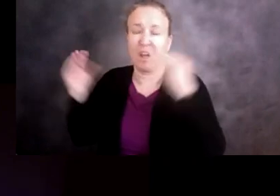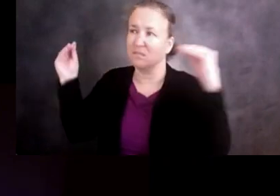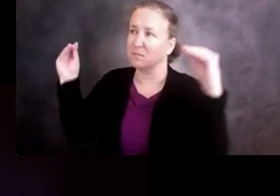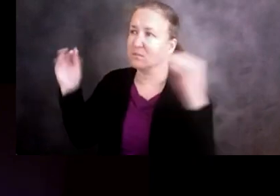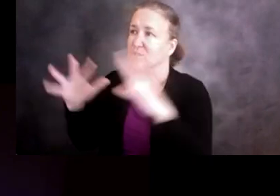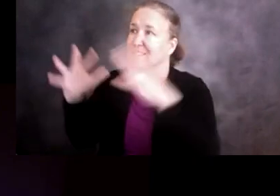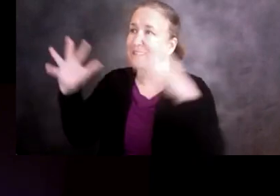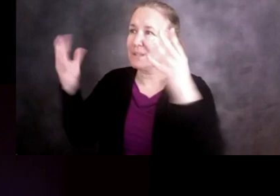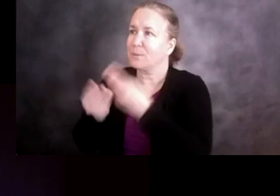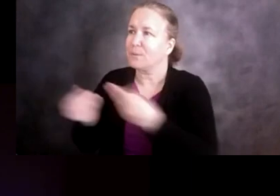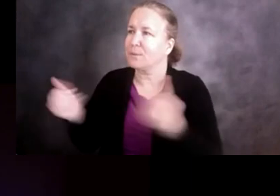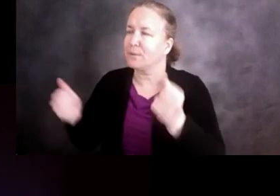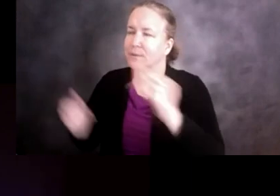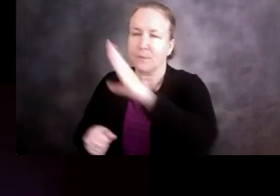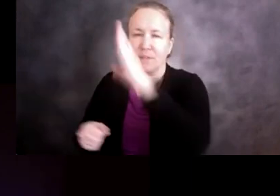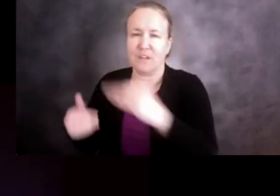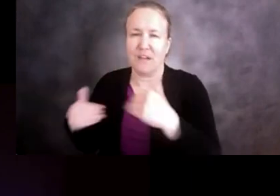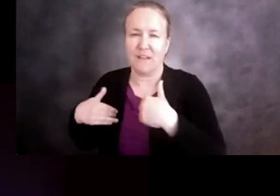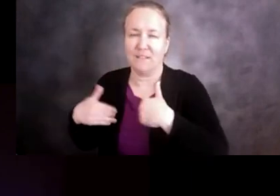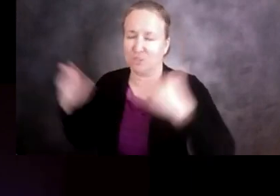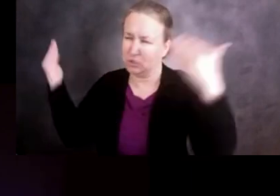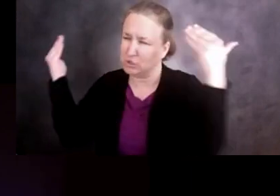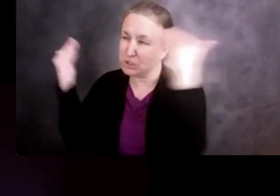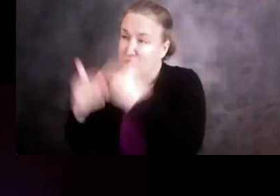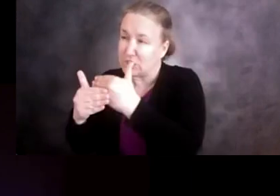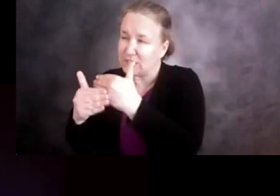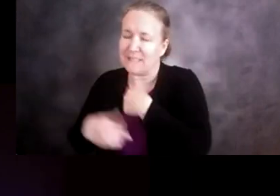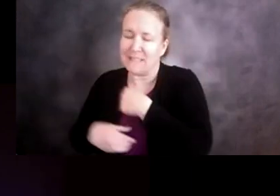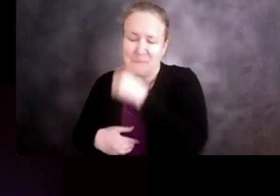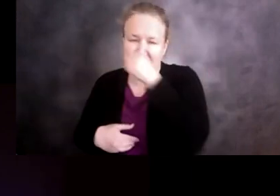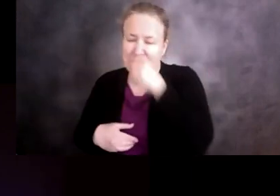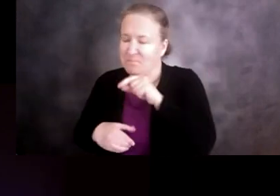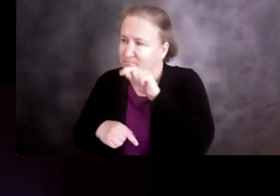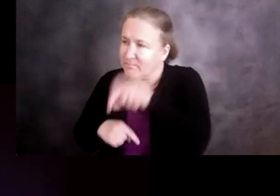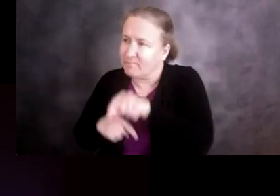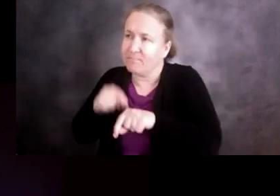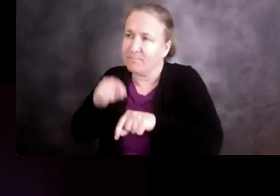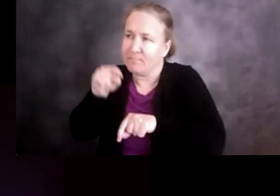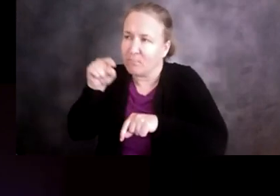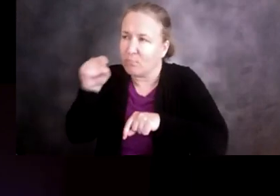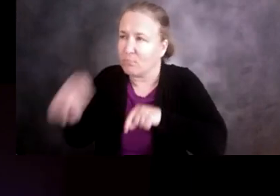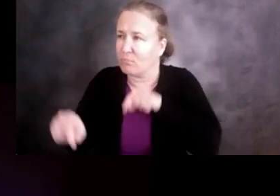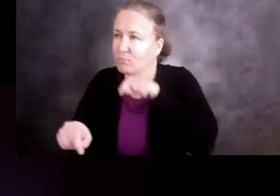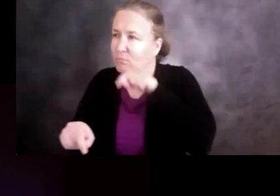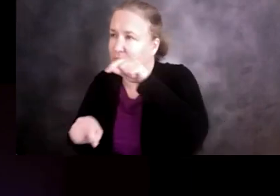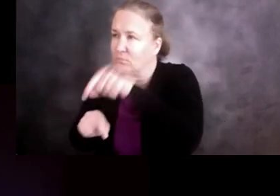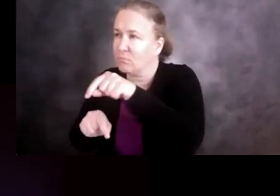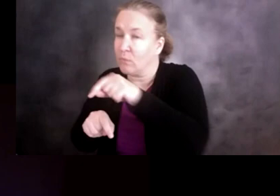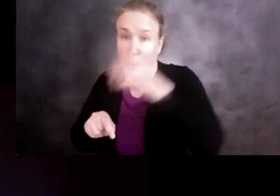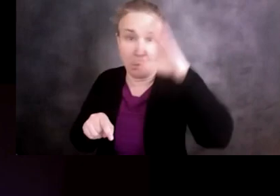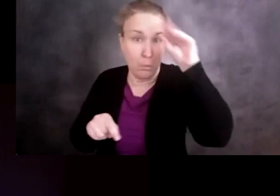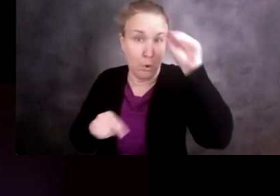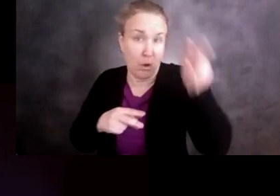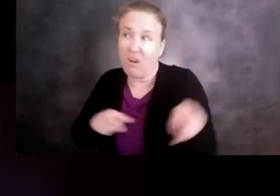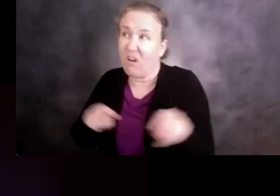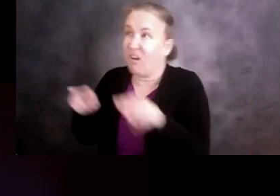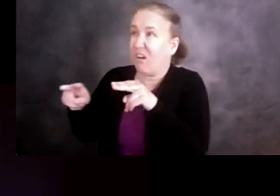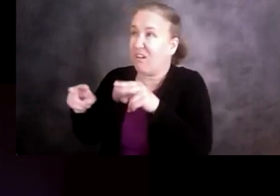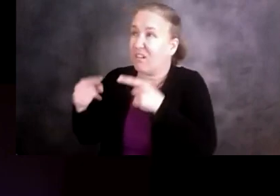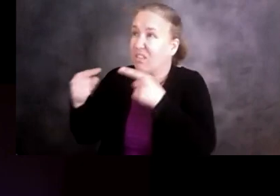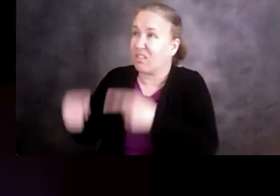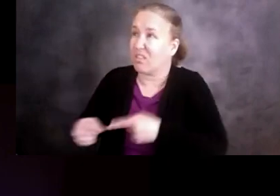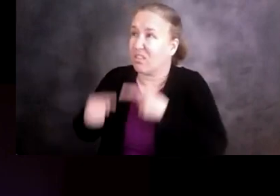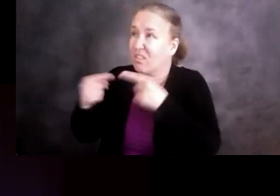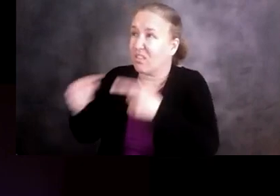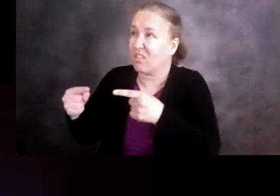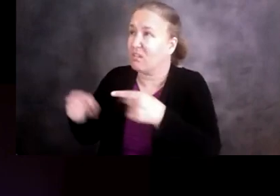light. So, boy, don't you turn back. Don't you sit out on the steps 'cause you finds it kind of